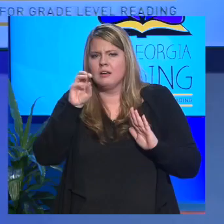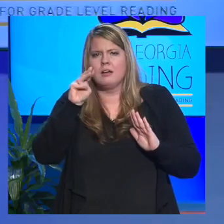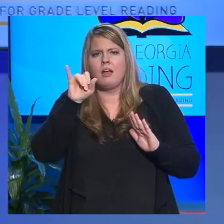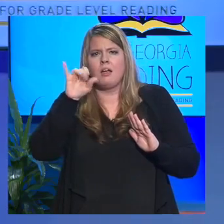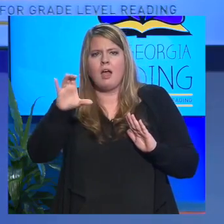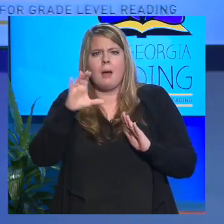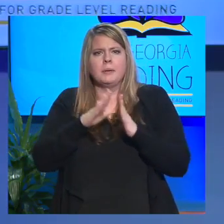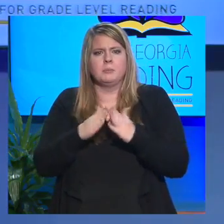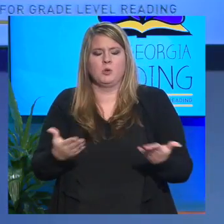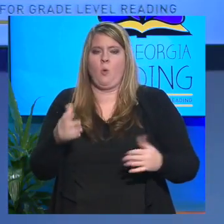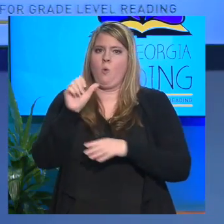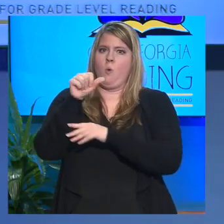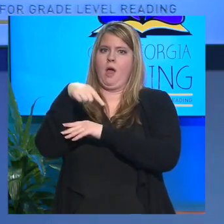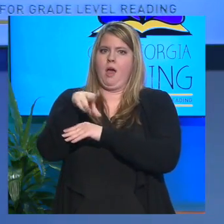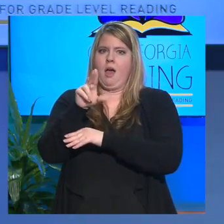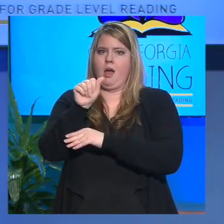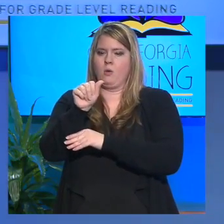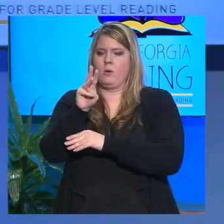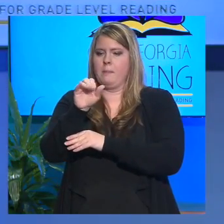my hero.